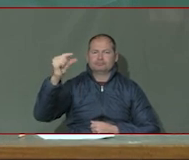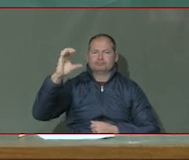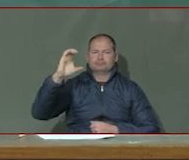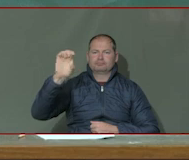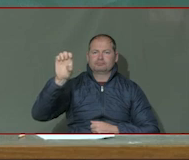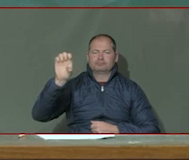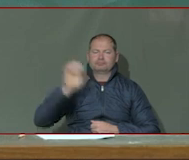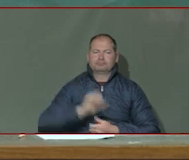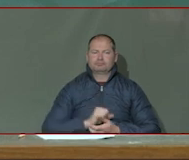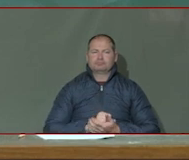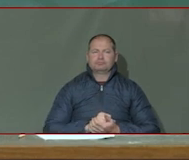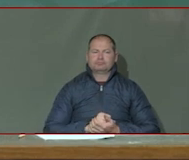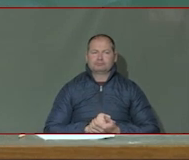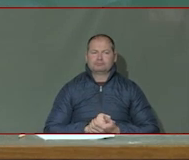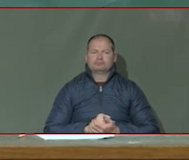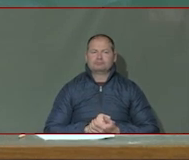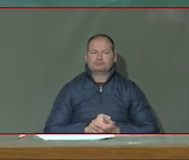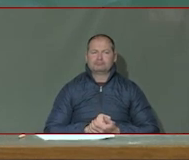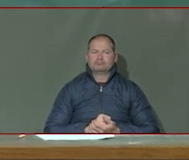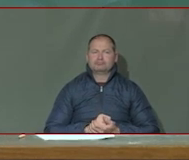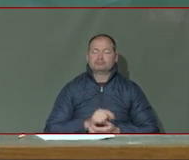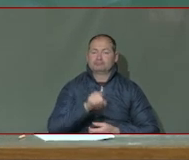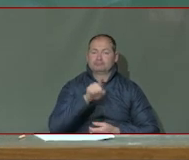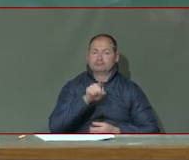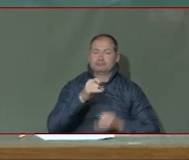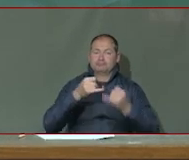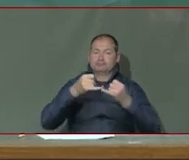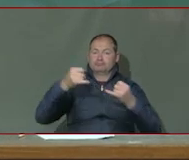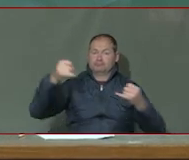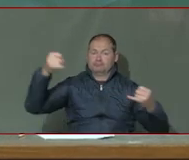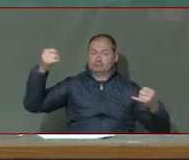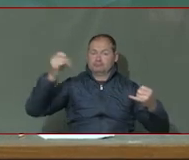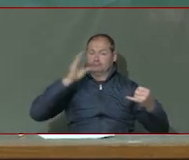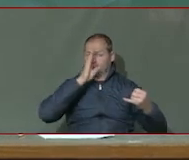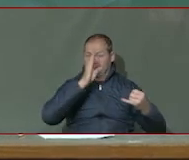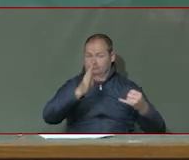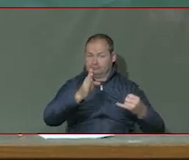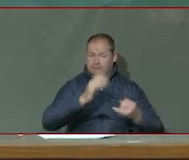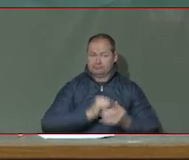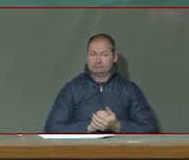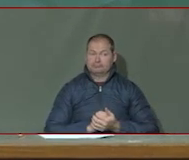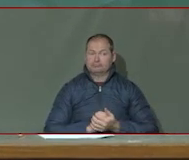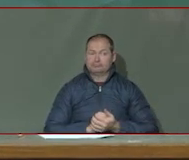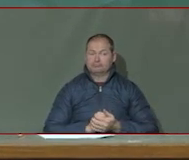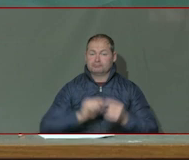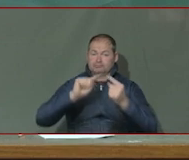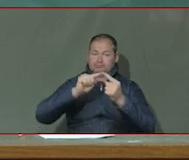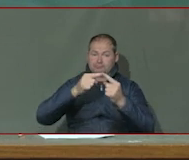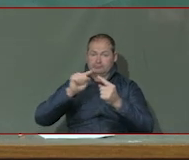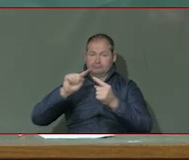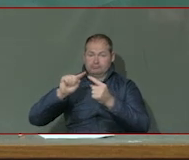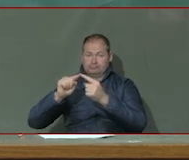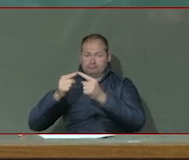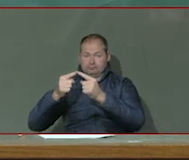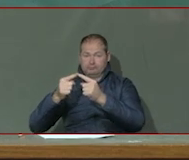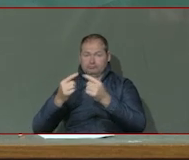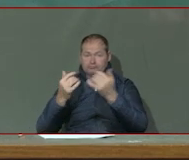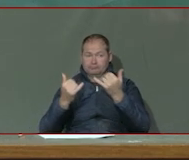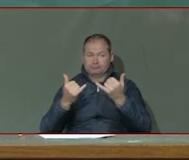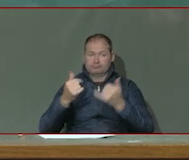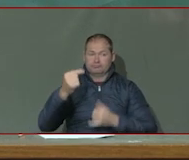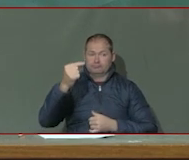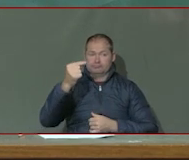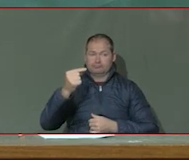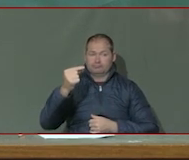Right, people, this here is a straight line. So 2 points on the straight line will be able to give me the gradient